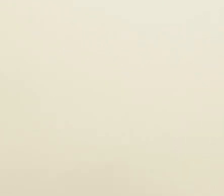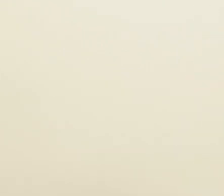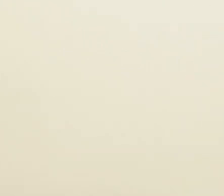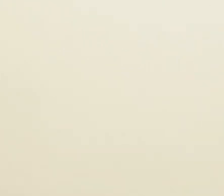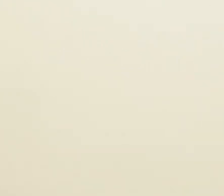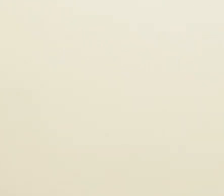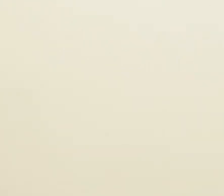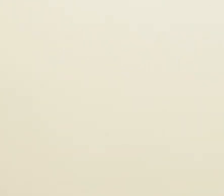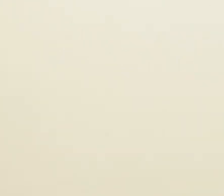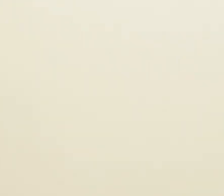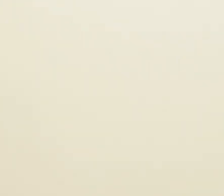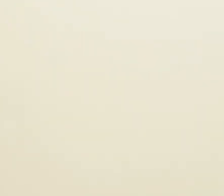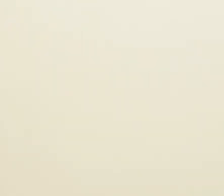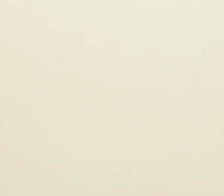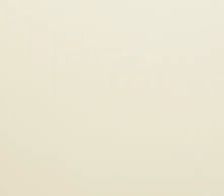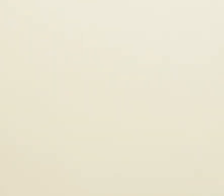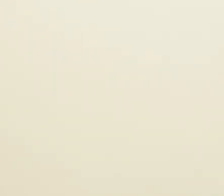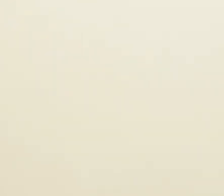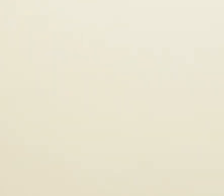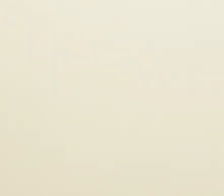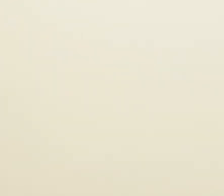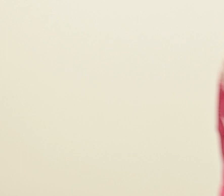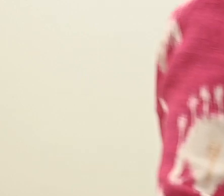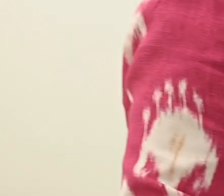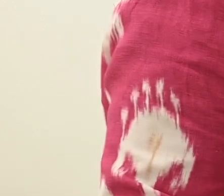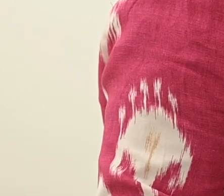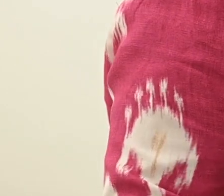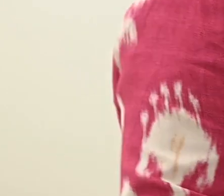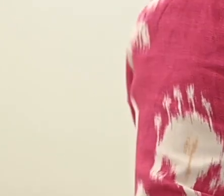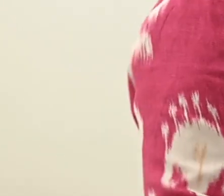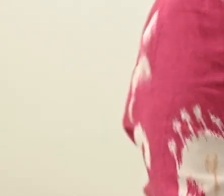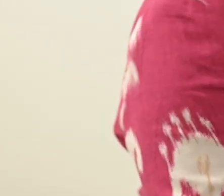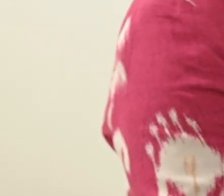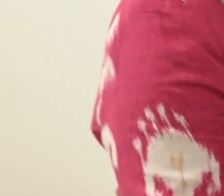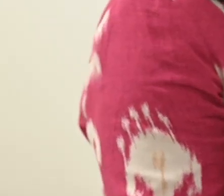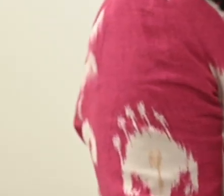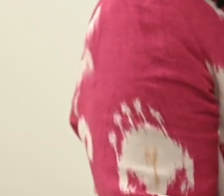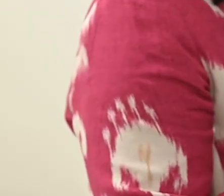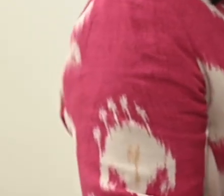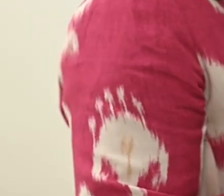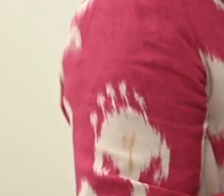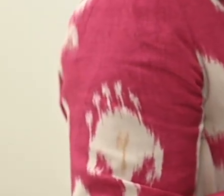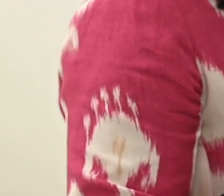some themes or questions that came up, any insights folks want to share?